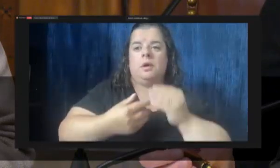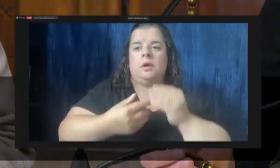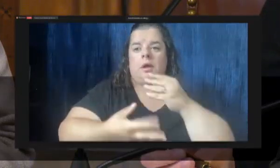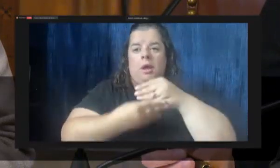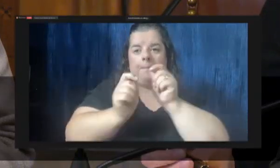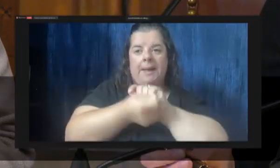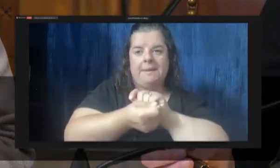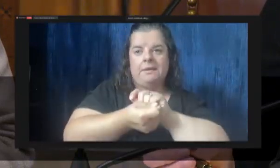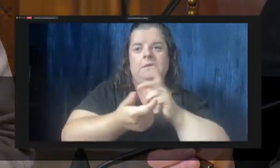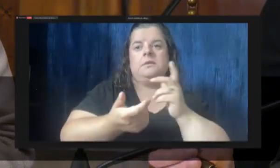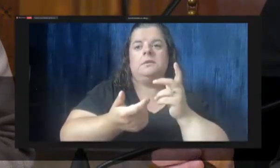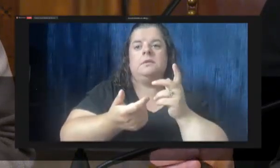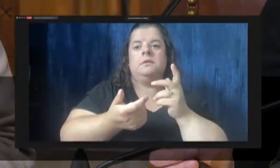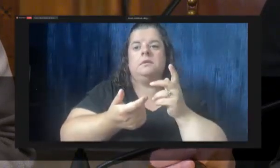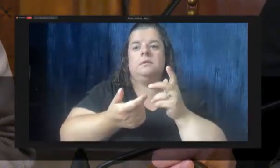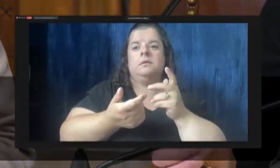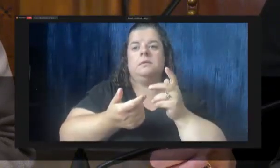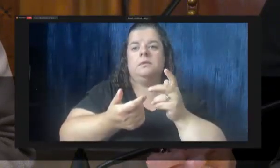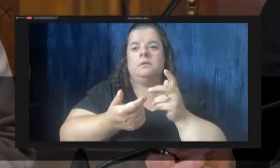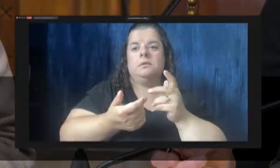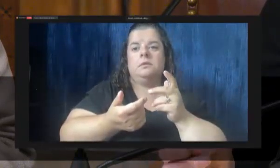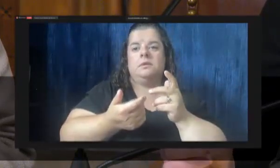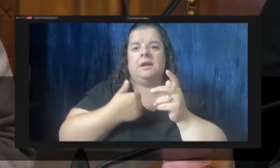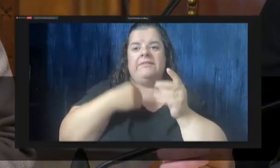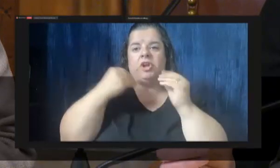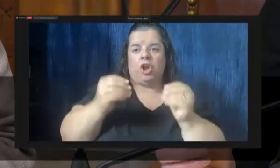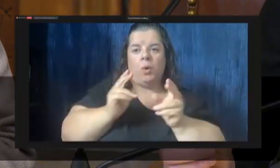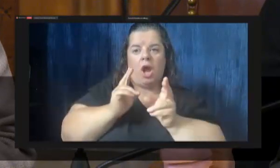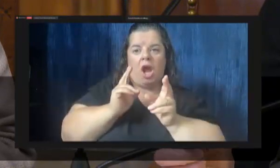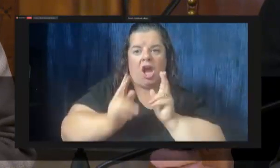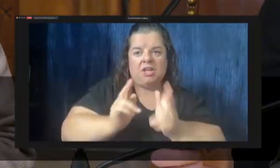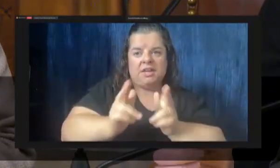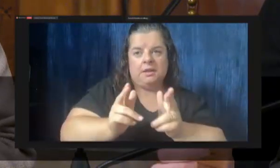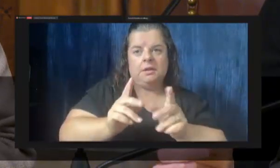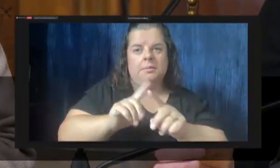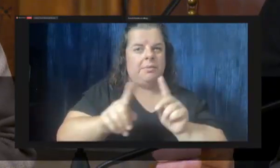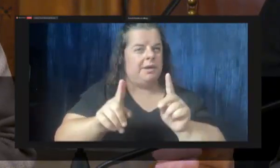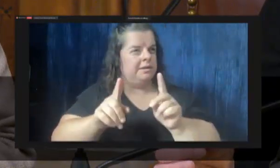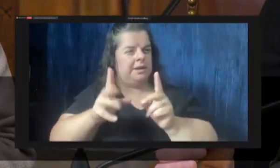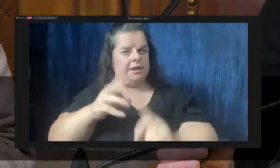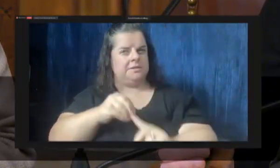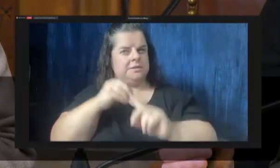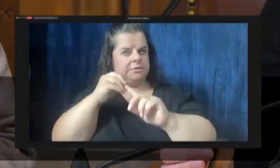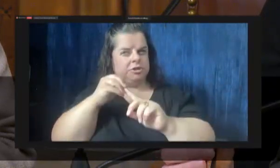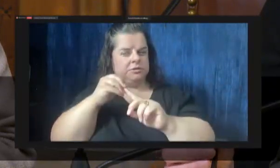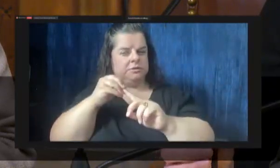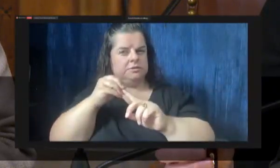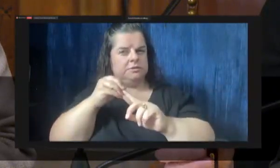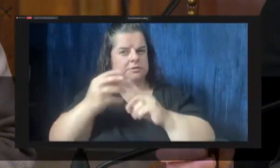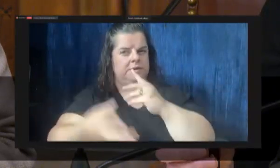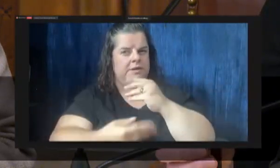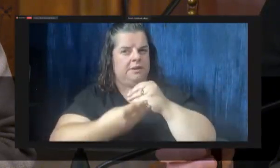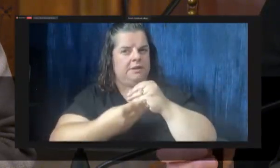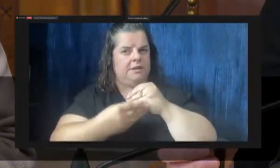to, you know, there's no hunting, but there's an exception that's added just for everyone's